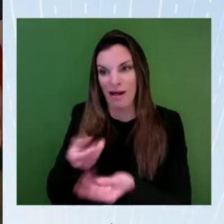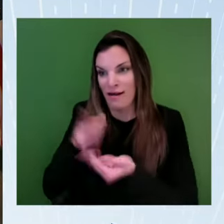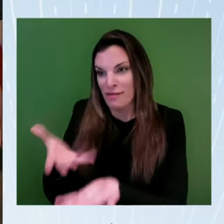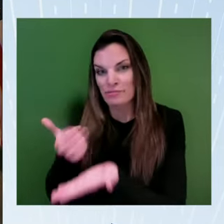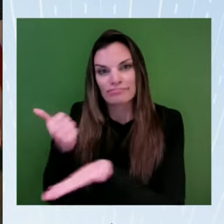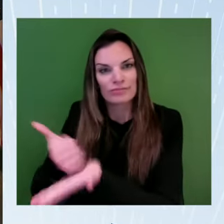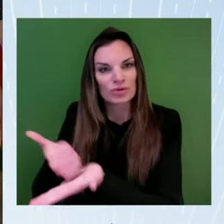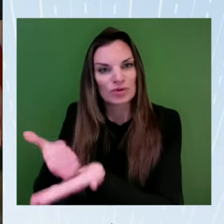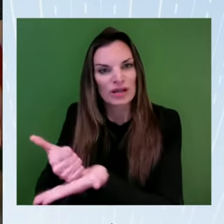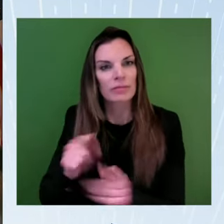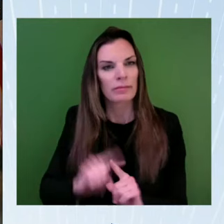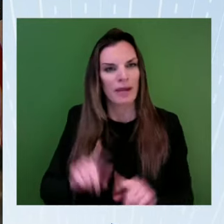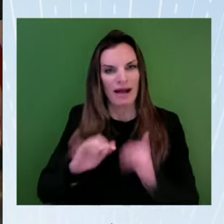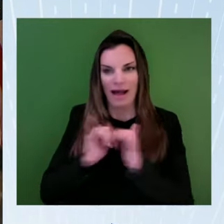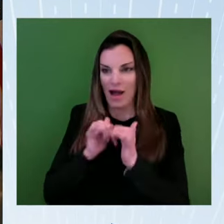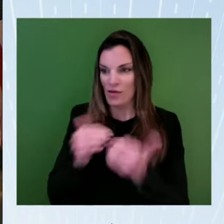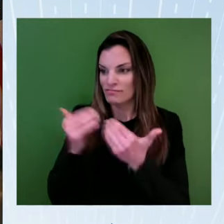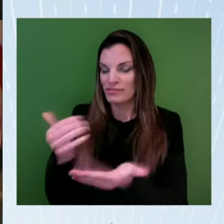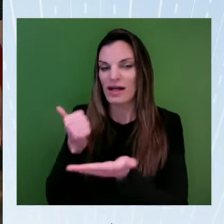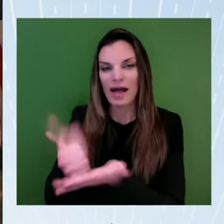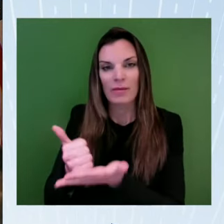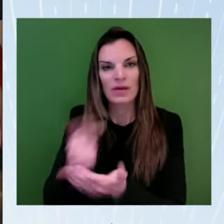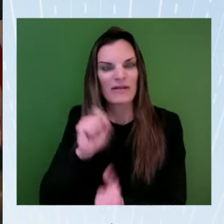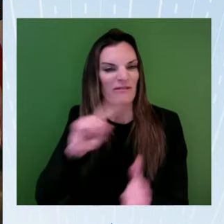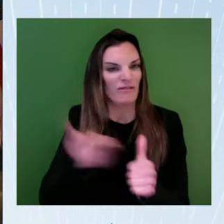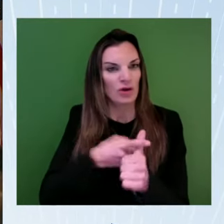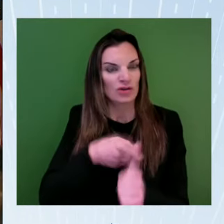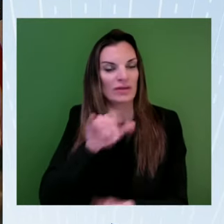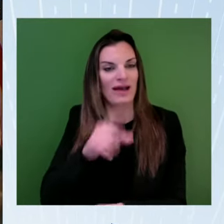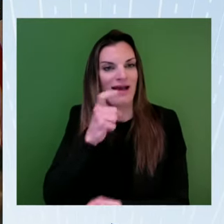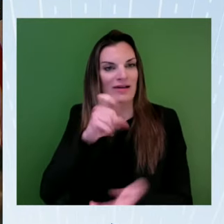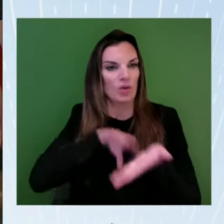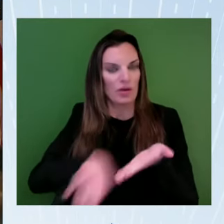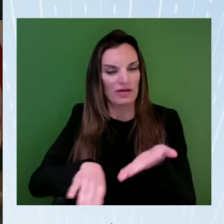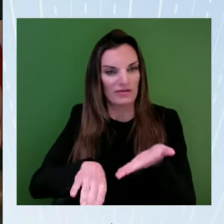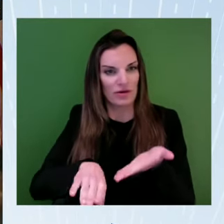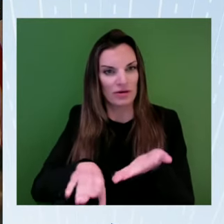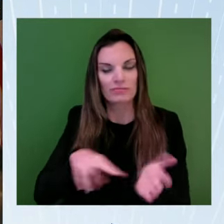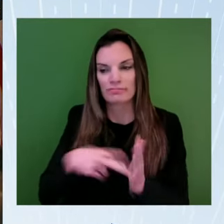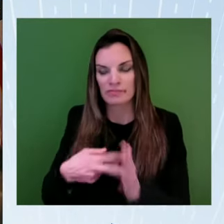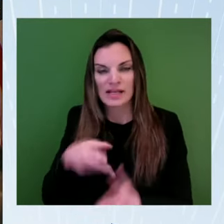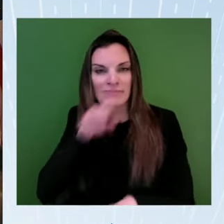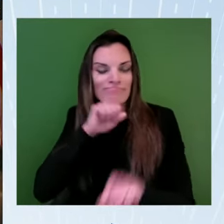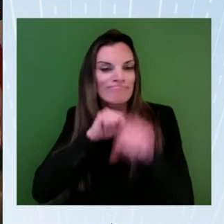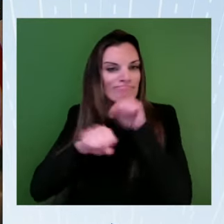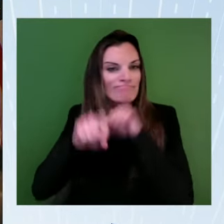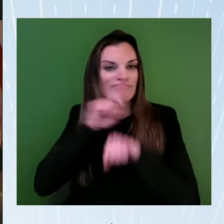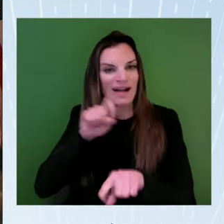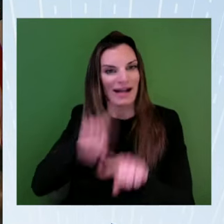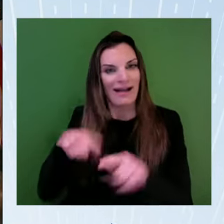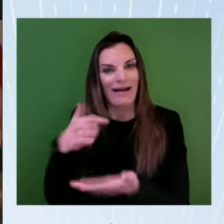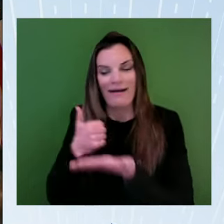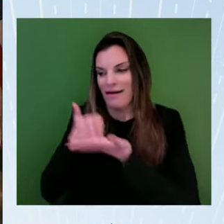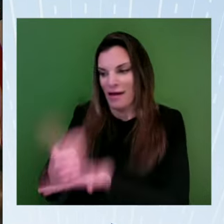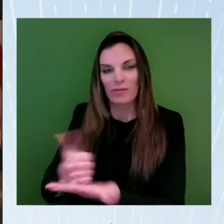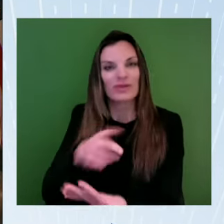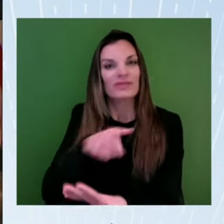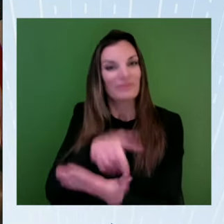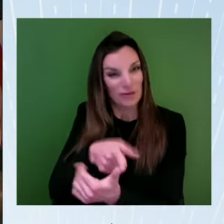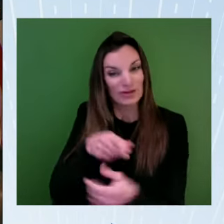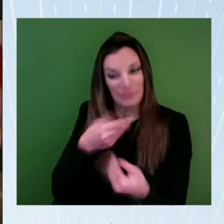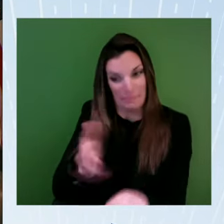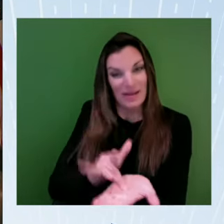And frankly, I was busy starting up and running a private practice in a very rural town. So I had to refer him to